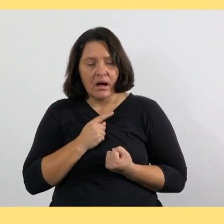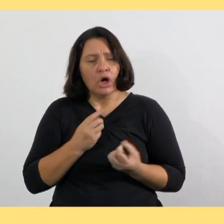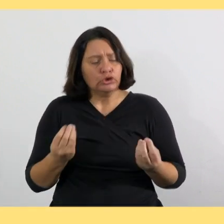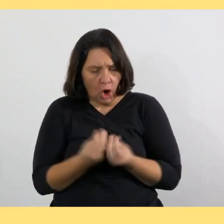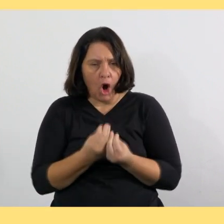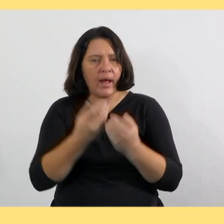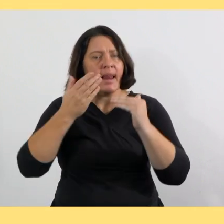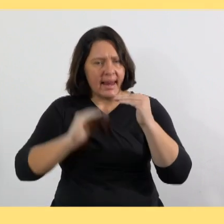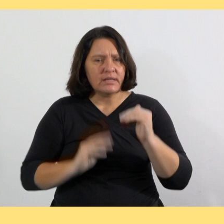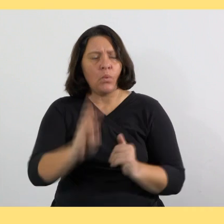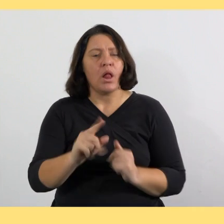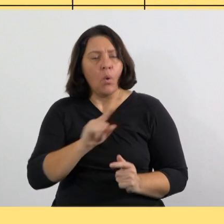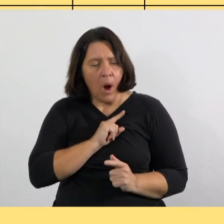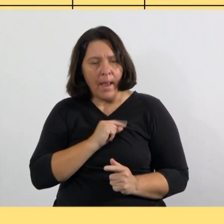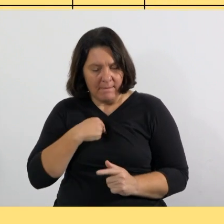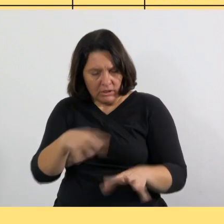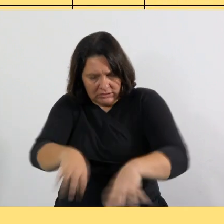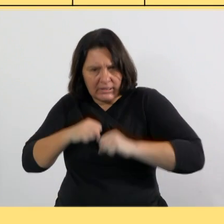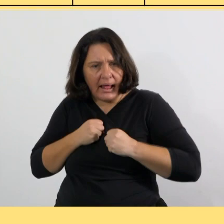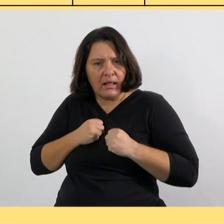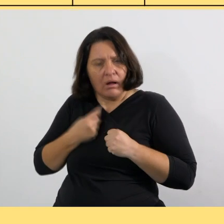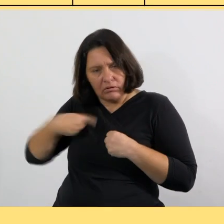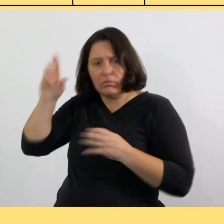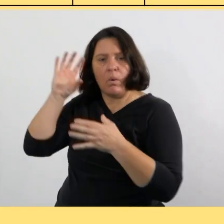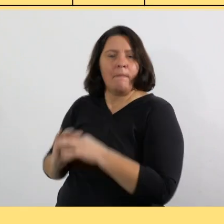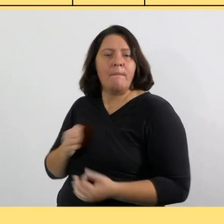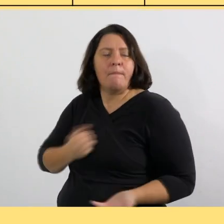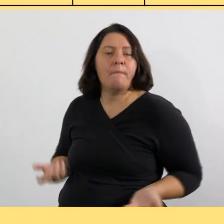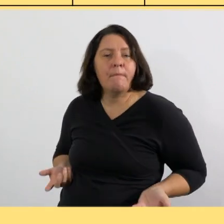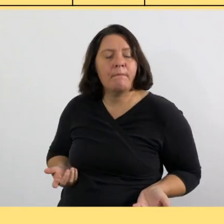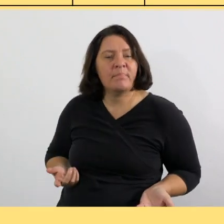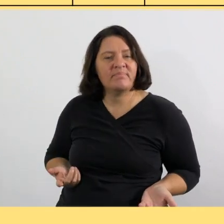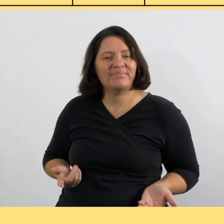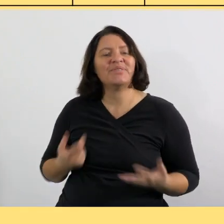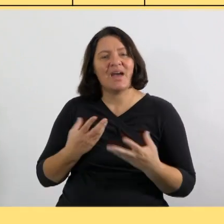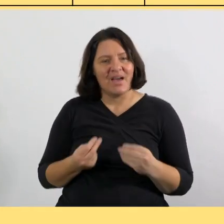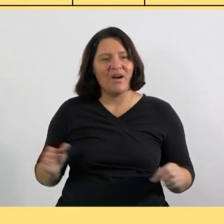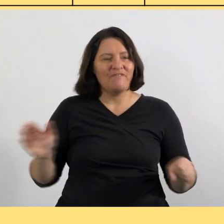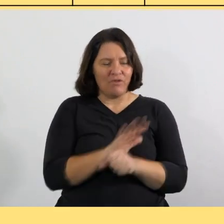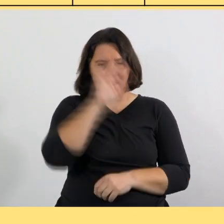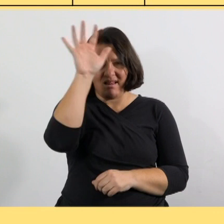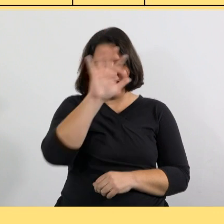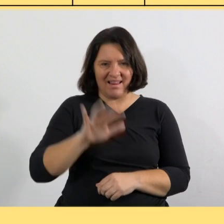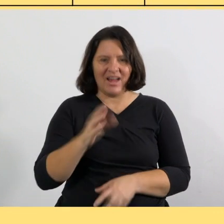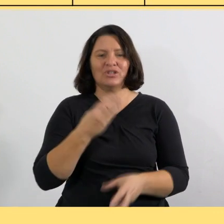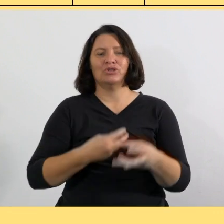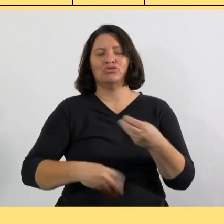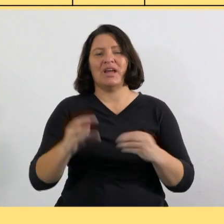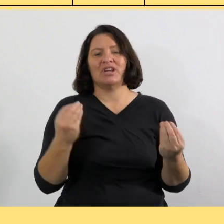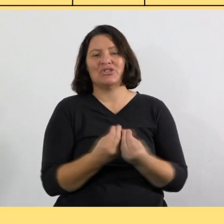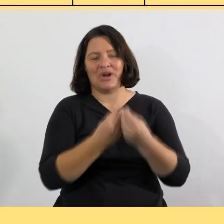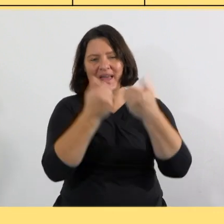It decreases our trading stock. With me here, I have a fully completed trading stock